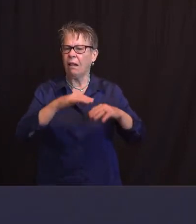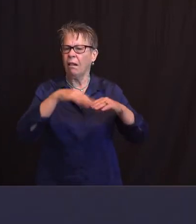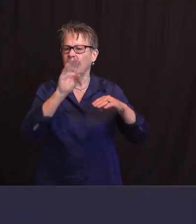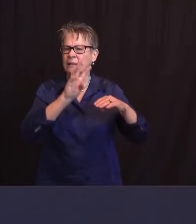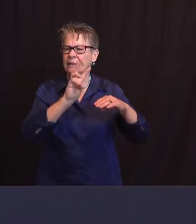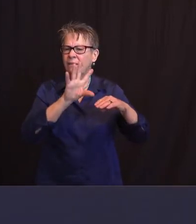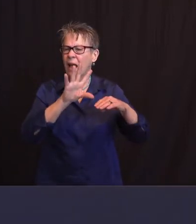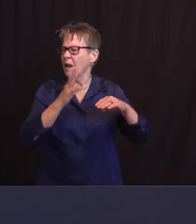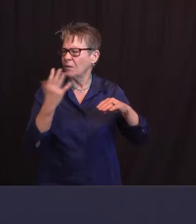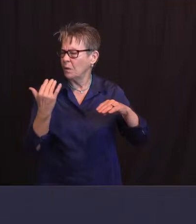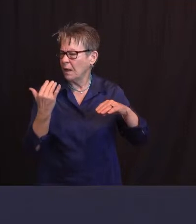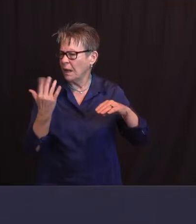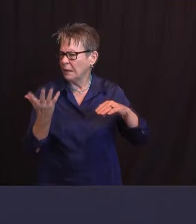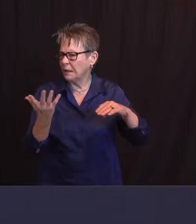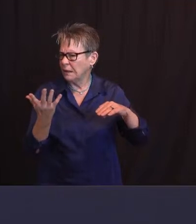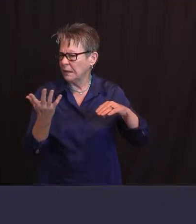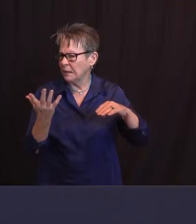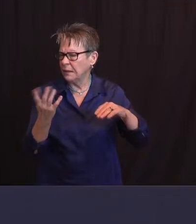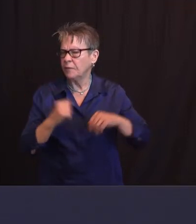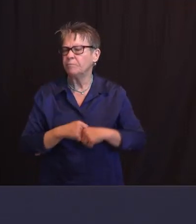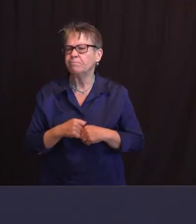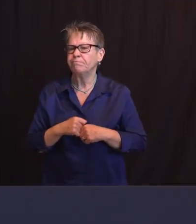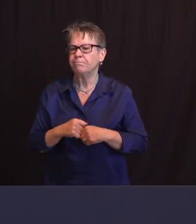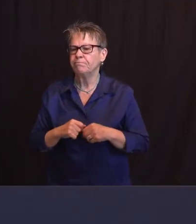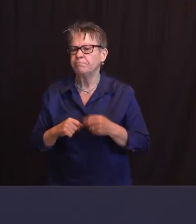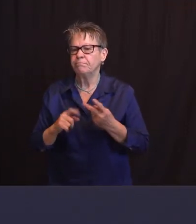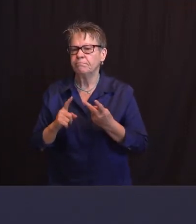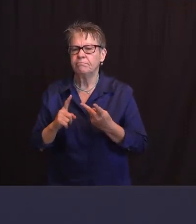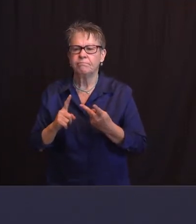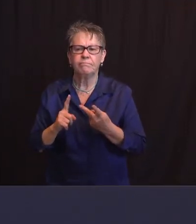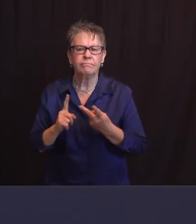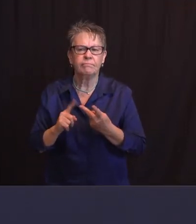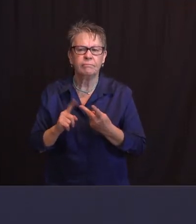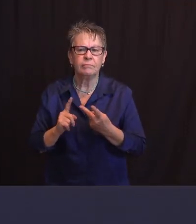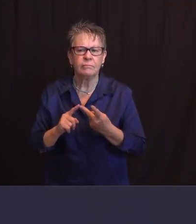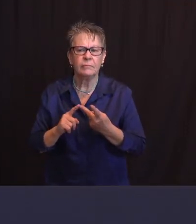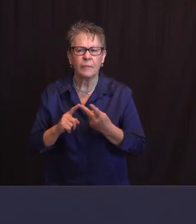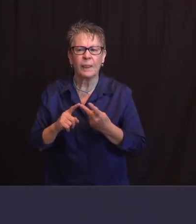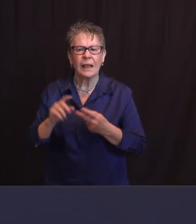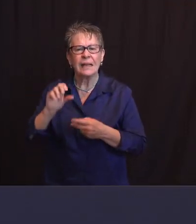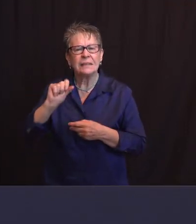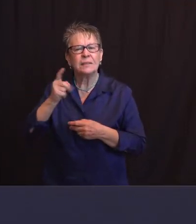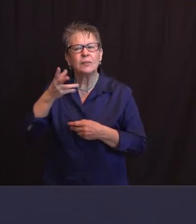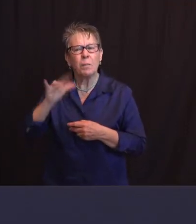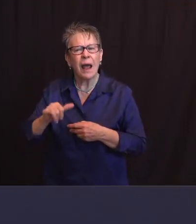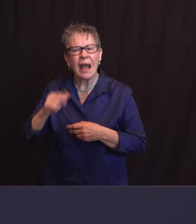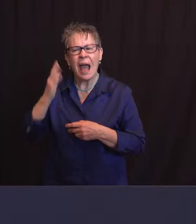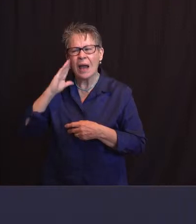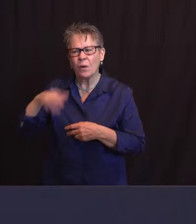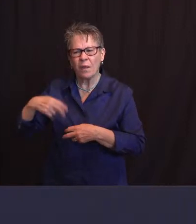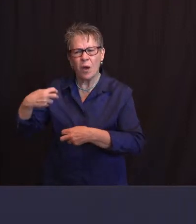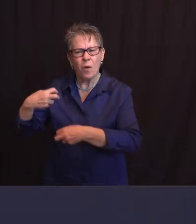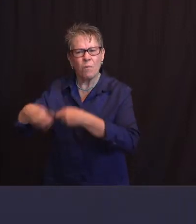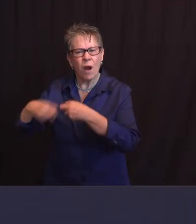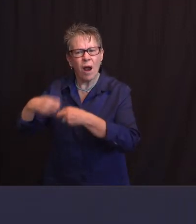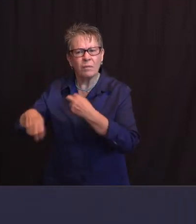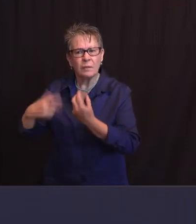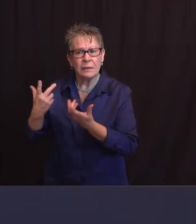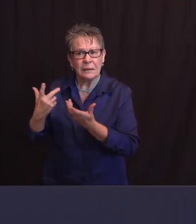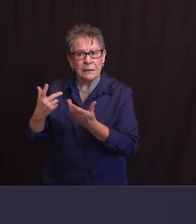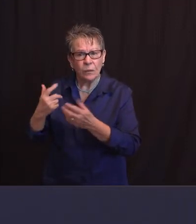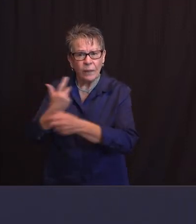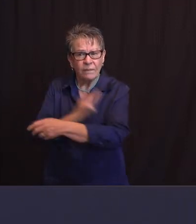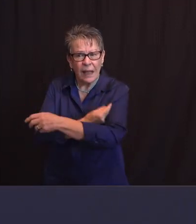older? The second question is, supply issues aside, it seems like the state's online registry